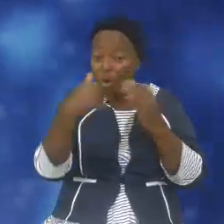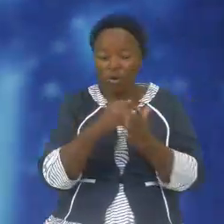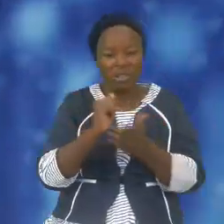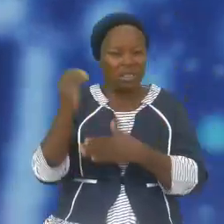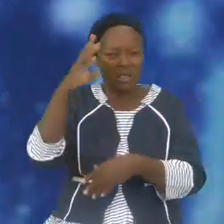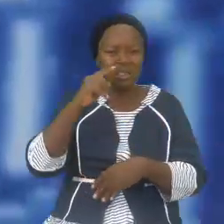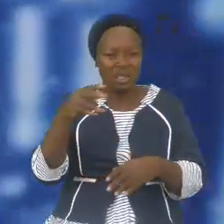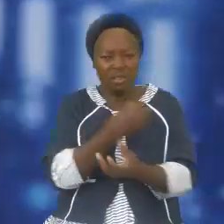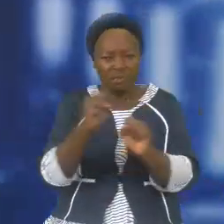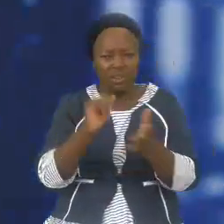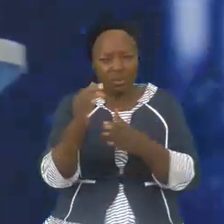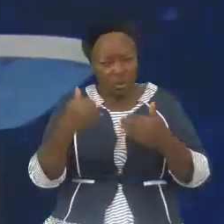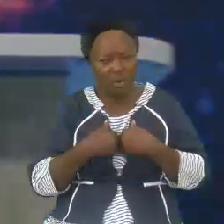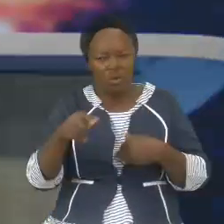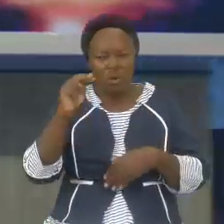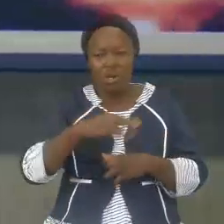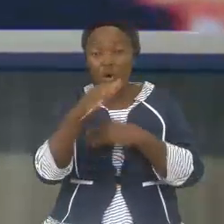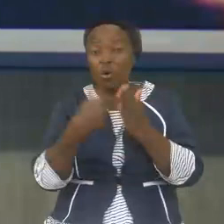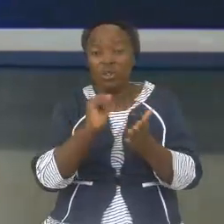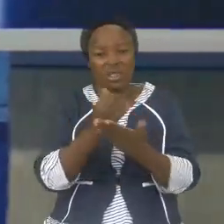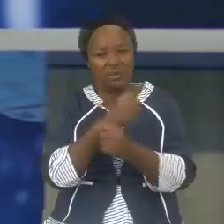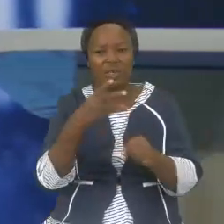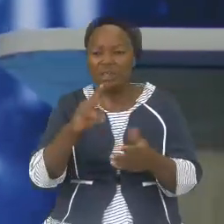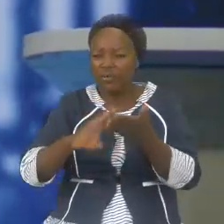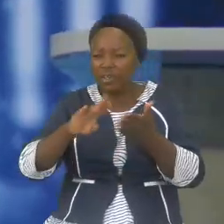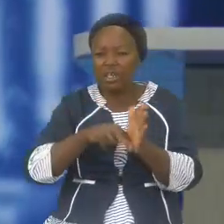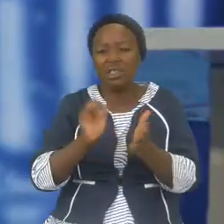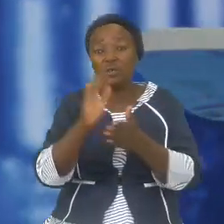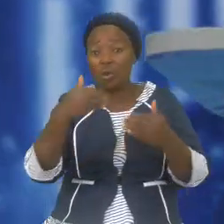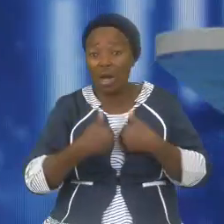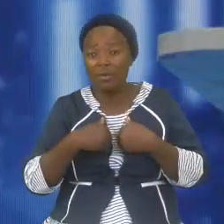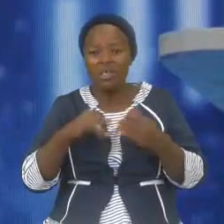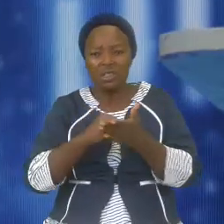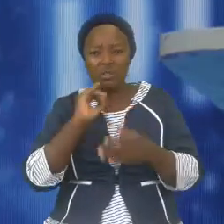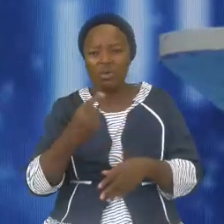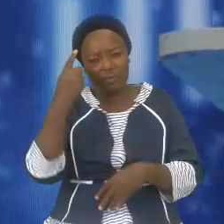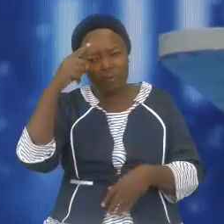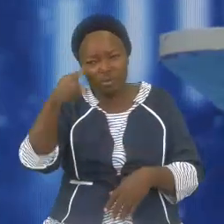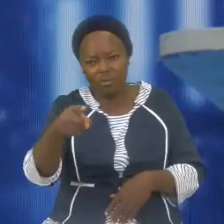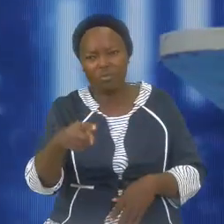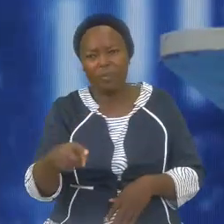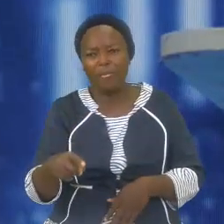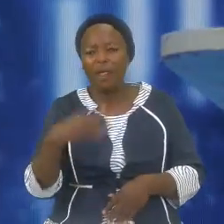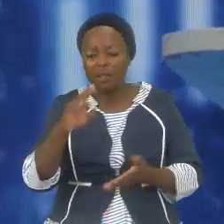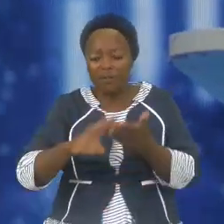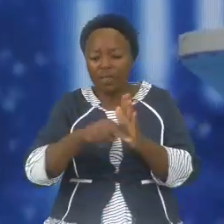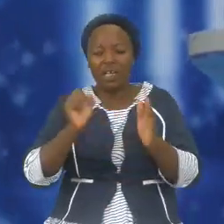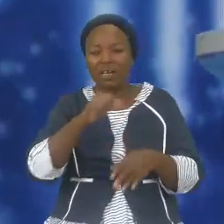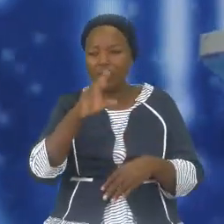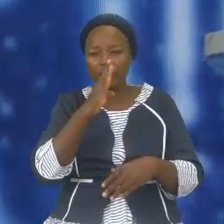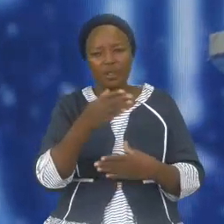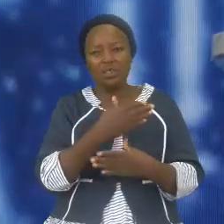you need all the salvation you have. The forgiveness you have is only for you. The forgiveness cannot be shared. Okay, I